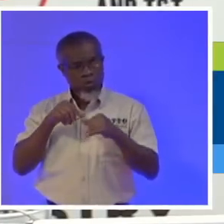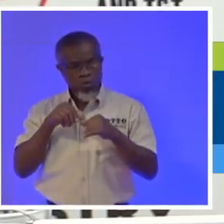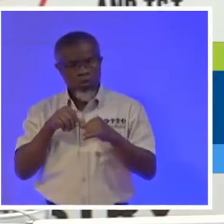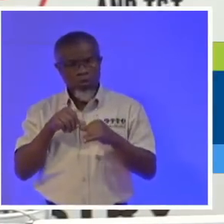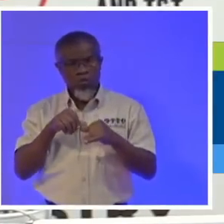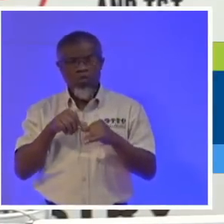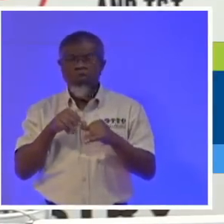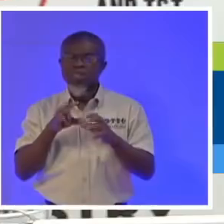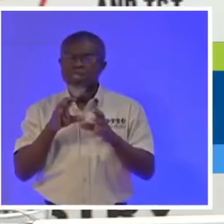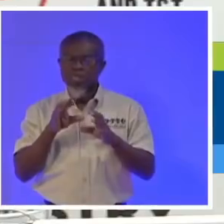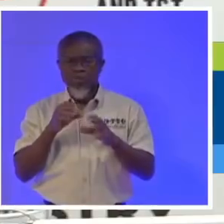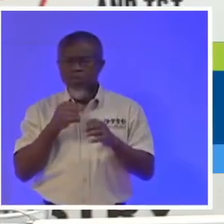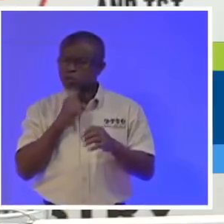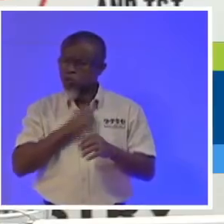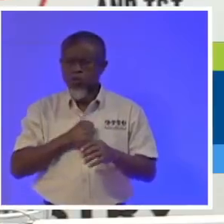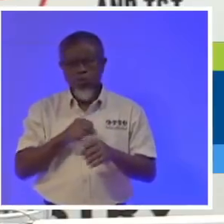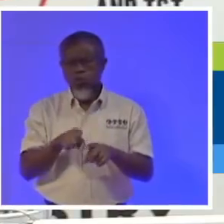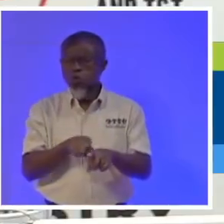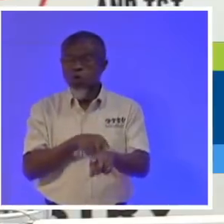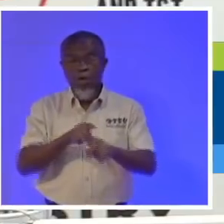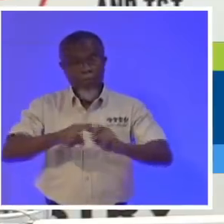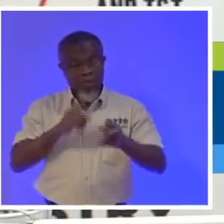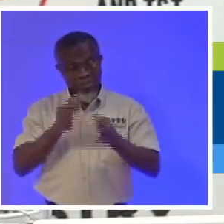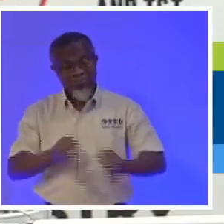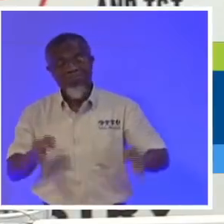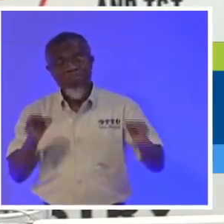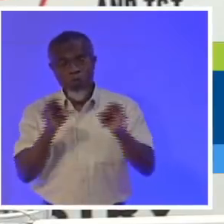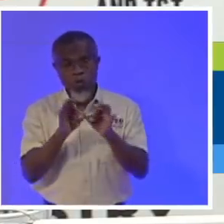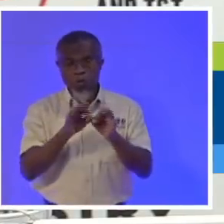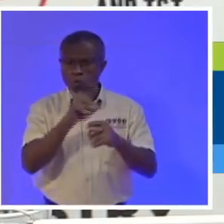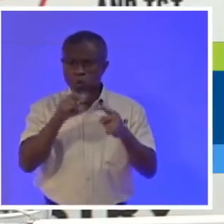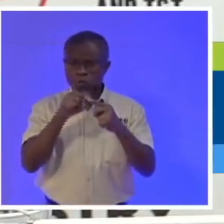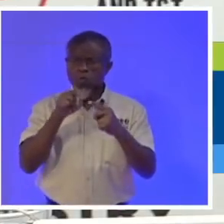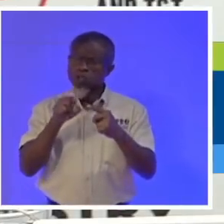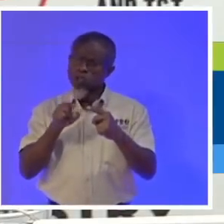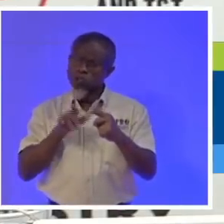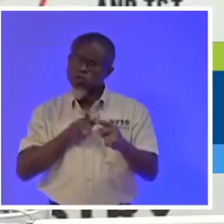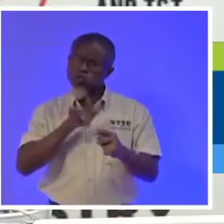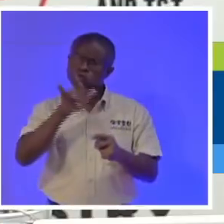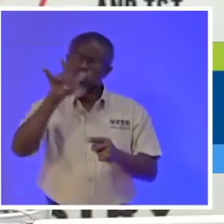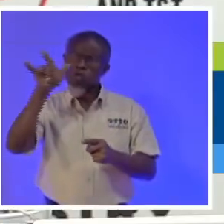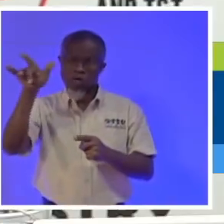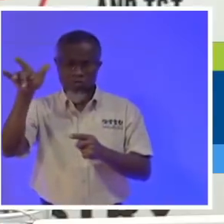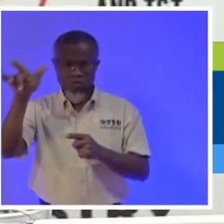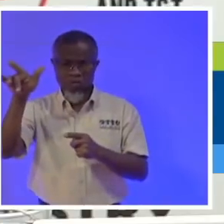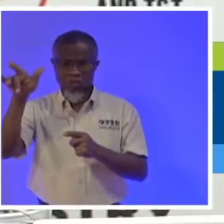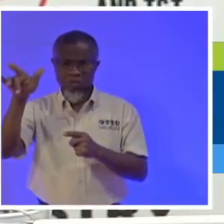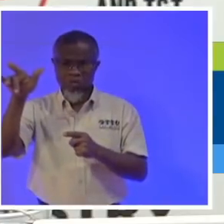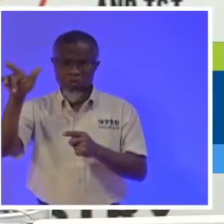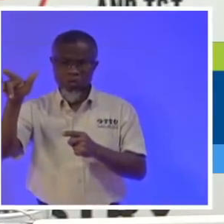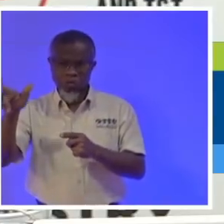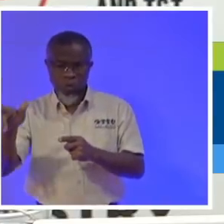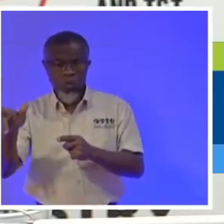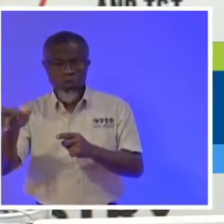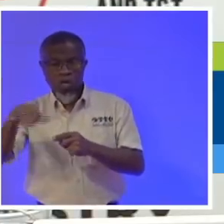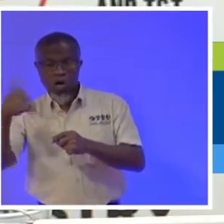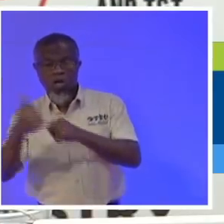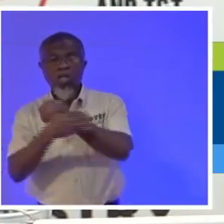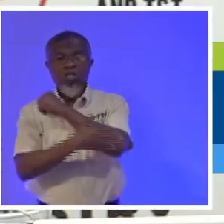and I'm sorry to be so long, but I think it's important. When we travel abroad to the wintry